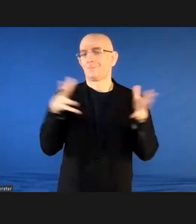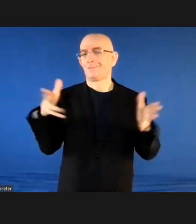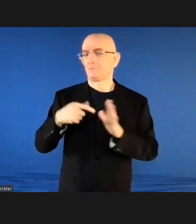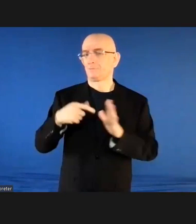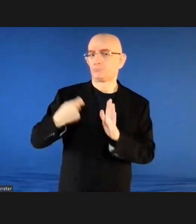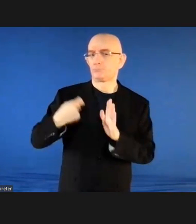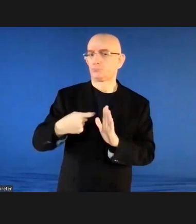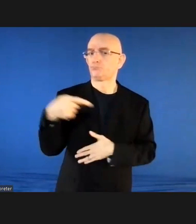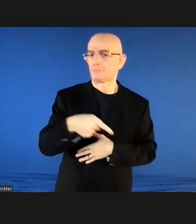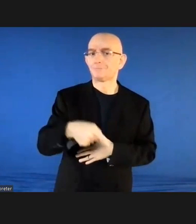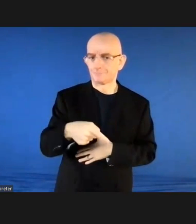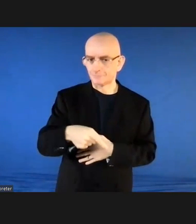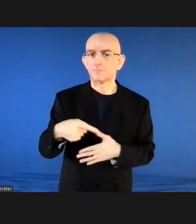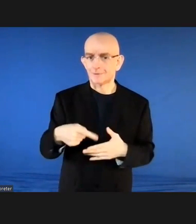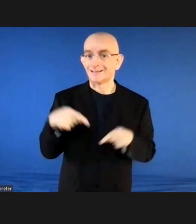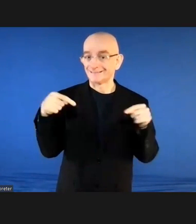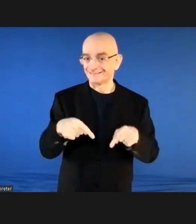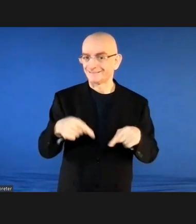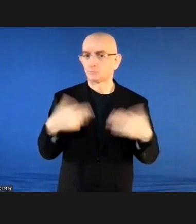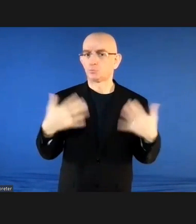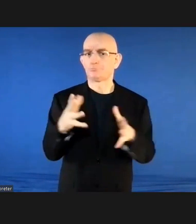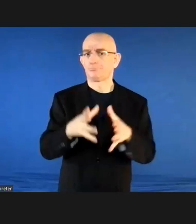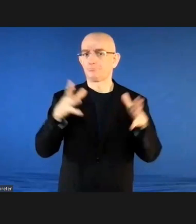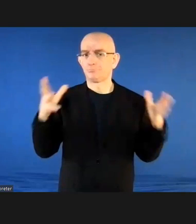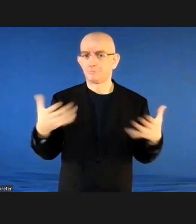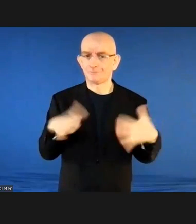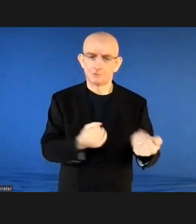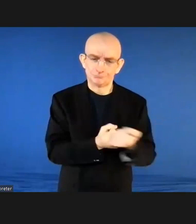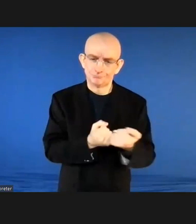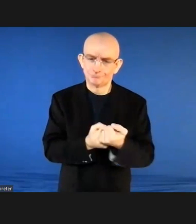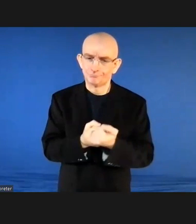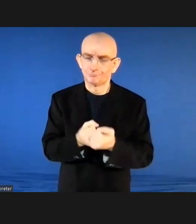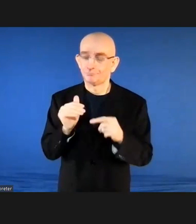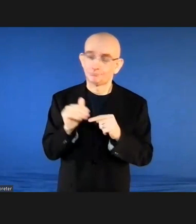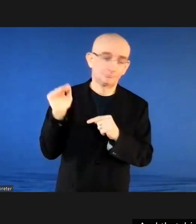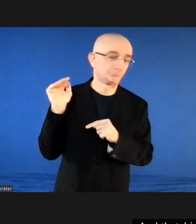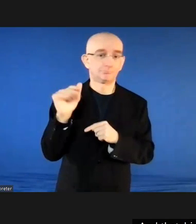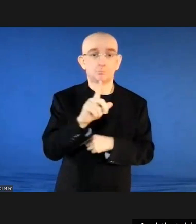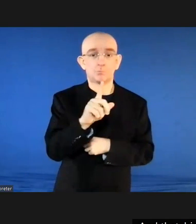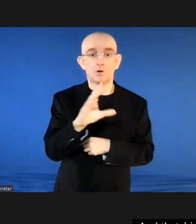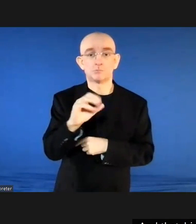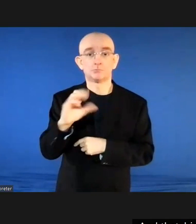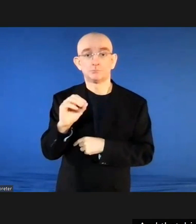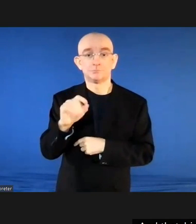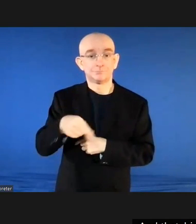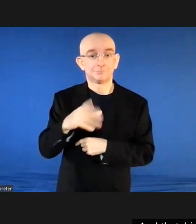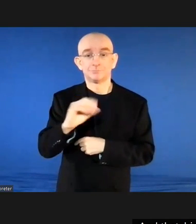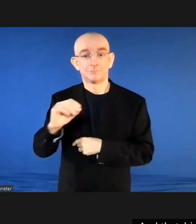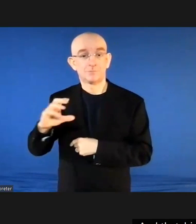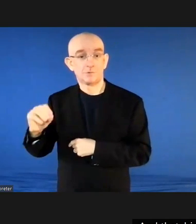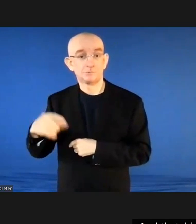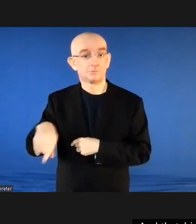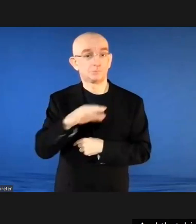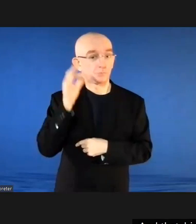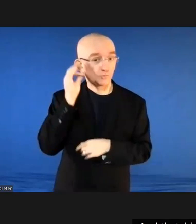girls with disabilities to attend school and to learn in countries like Kenya, Uganda, Sierra Leone